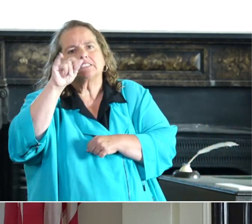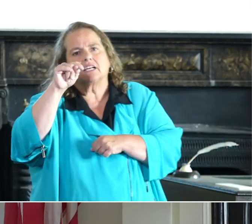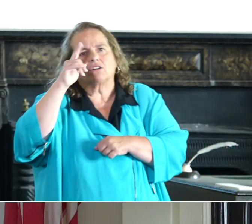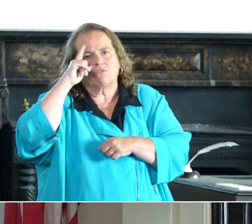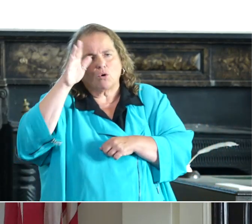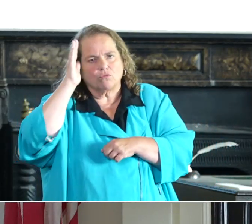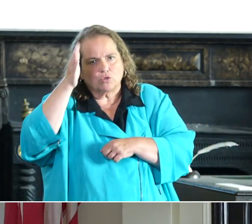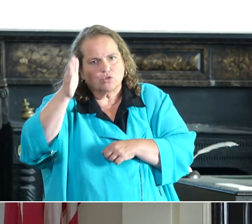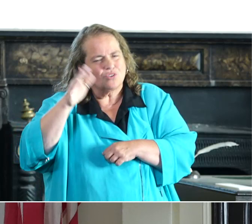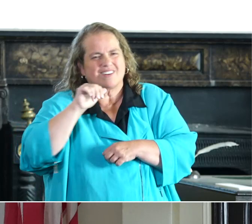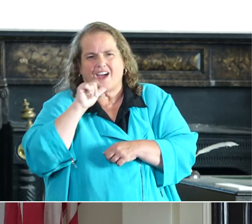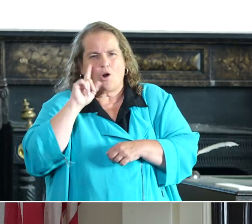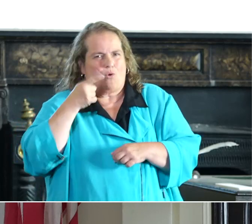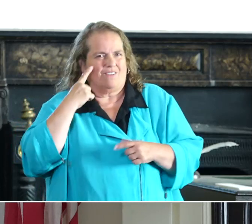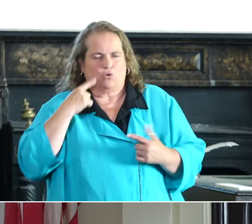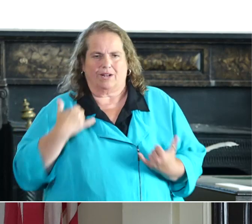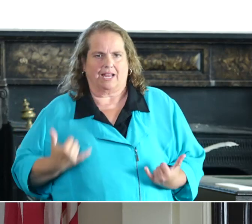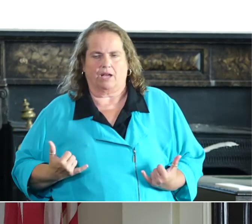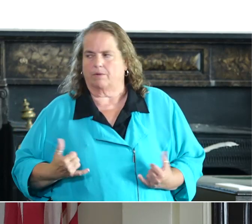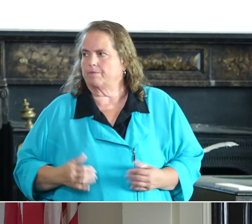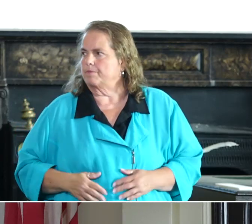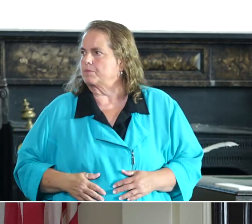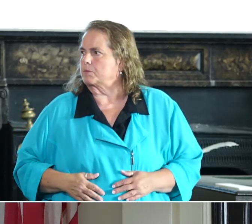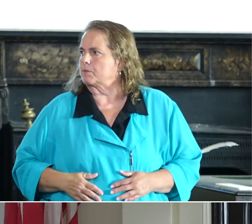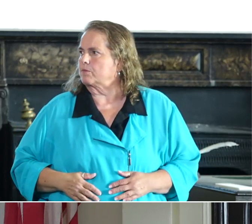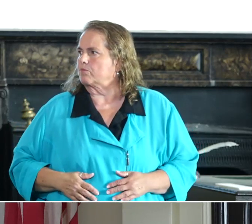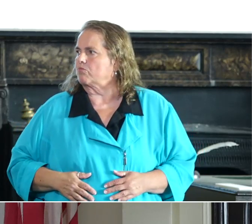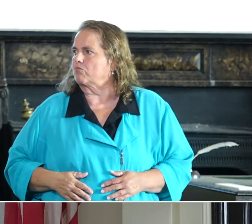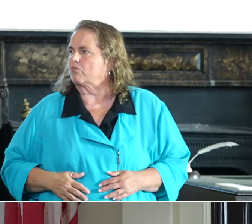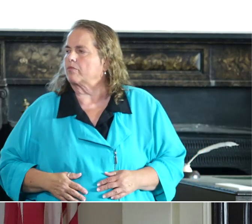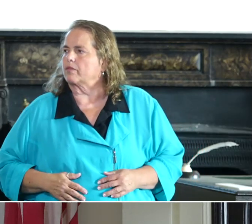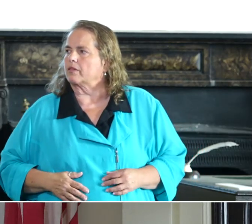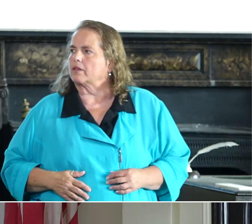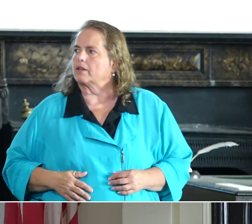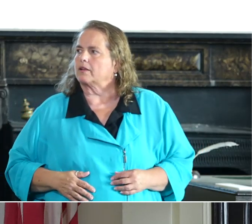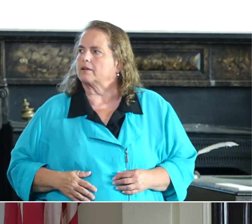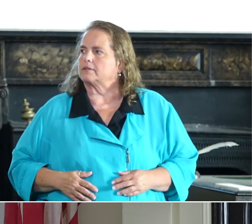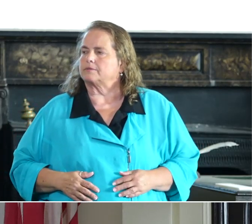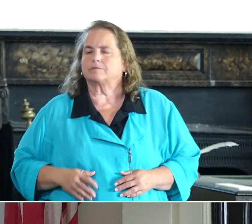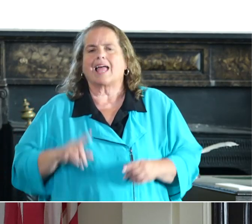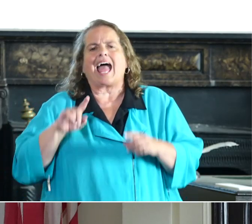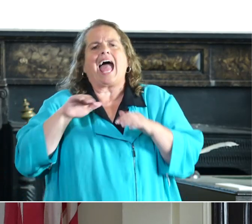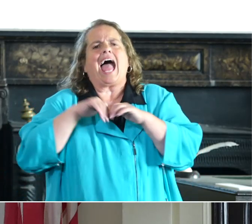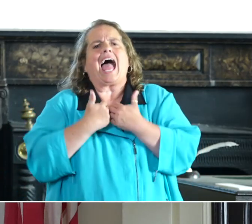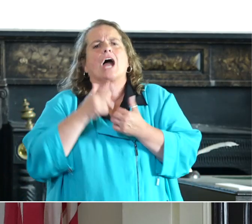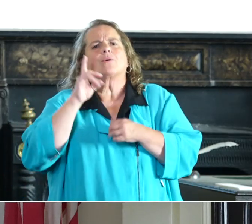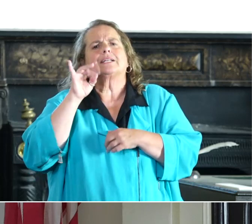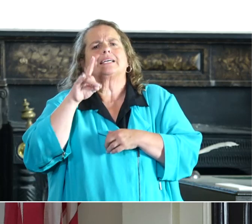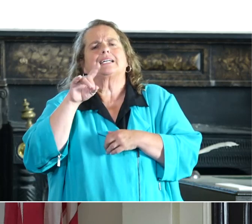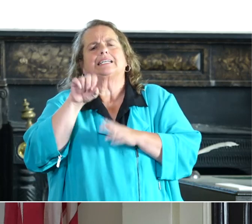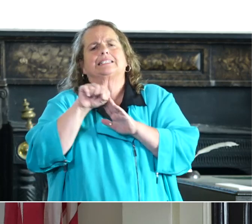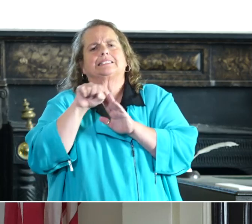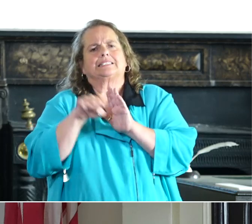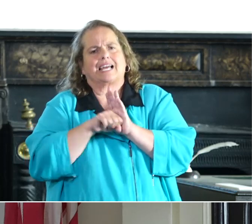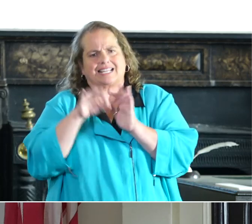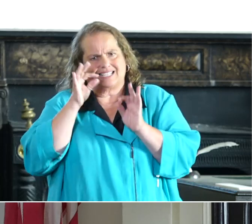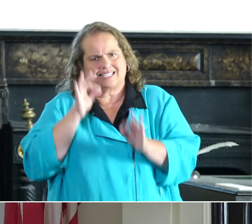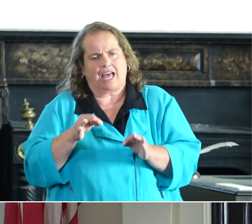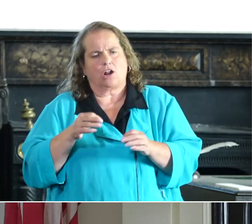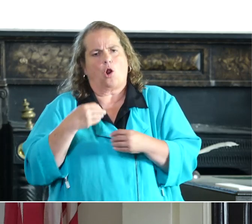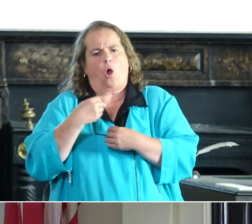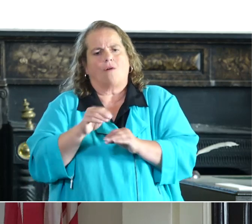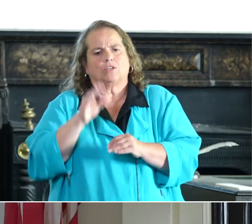just for the immediate crisis. How exactly did the state kind of come to this plan of action in regards to the offices that will be